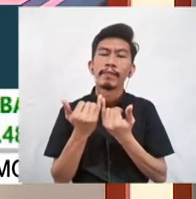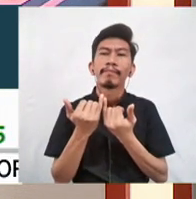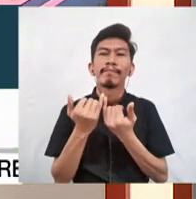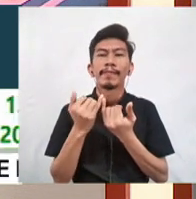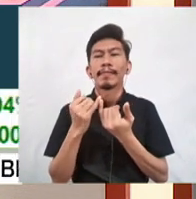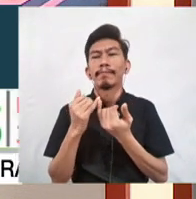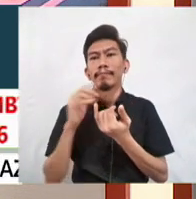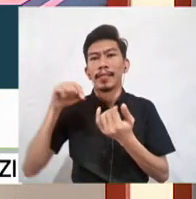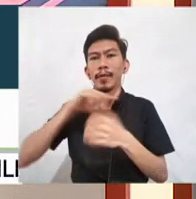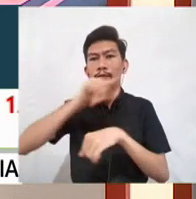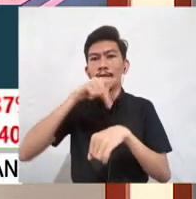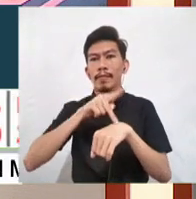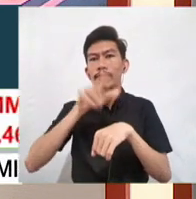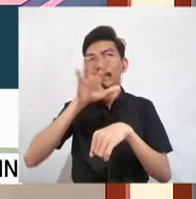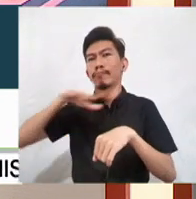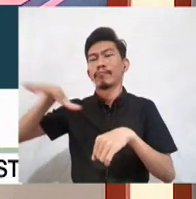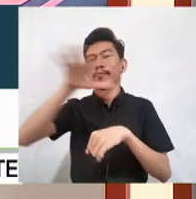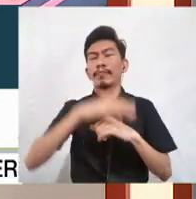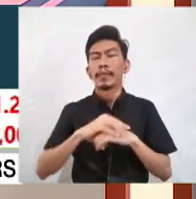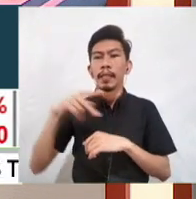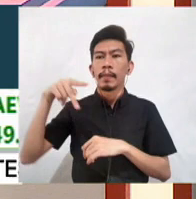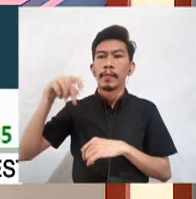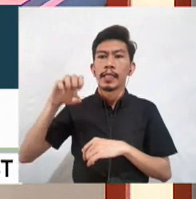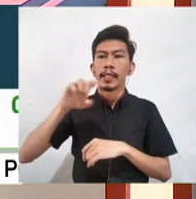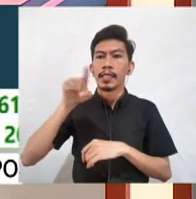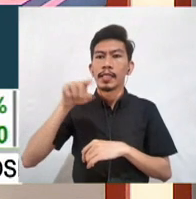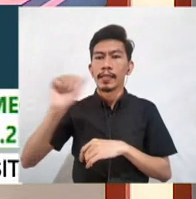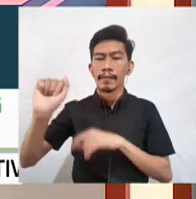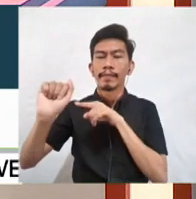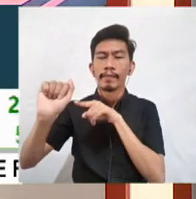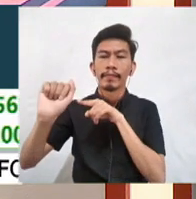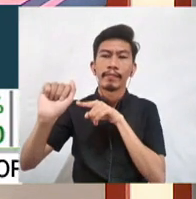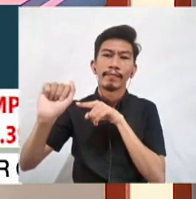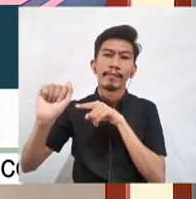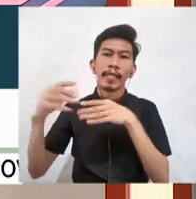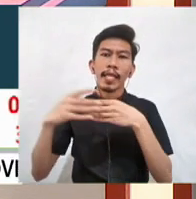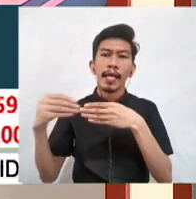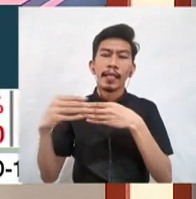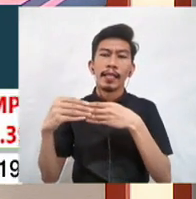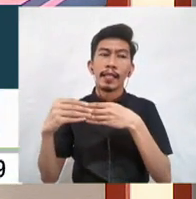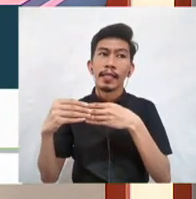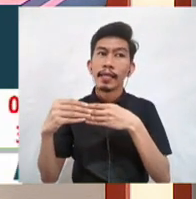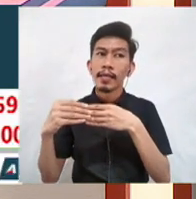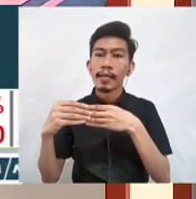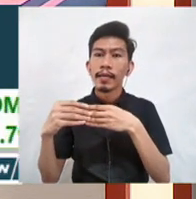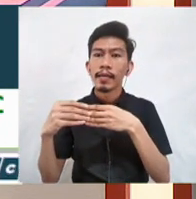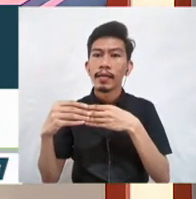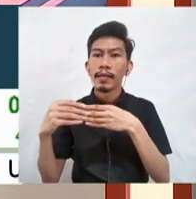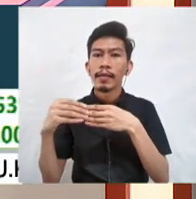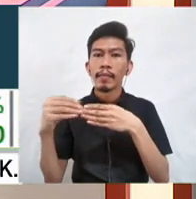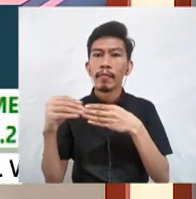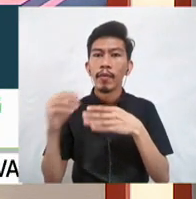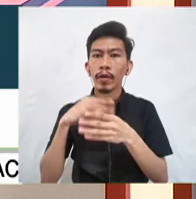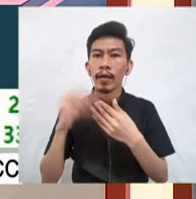mm-hmm. this is Philippine Economic Zone Authority's dollar program. Mm-hmm. So, what is the dollar all about? It's